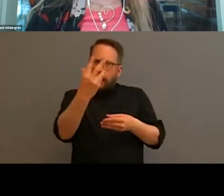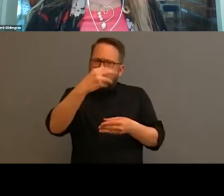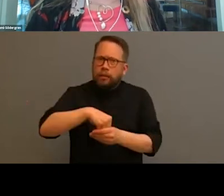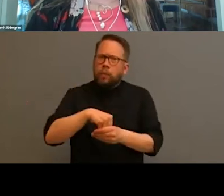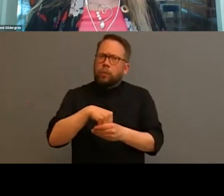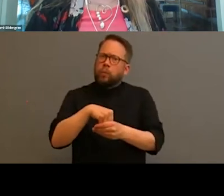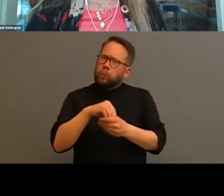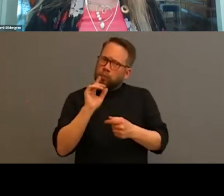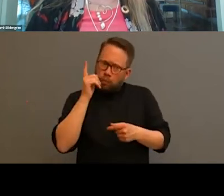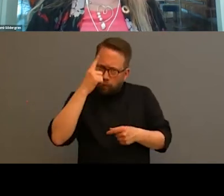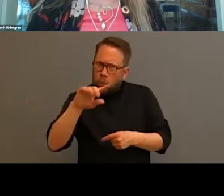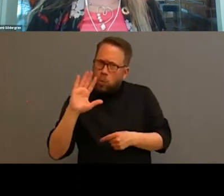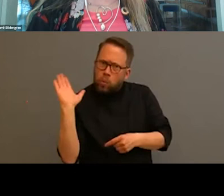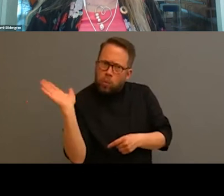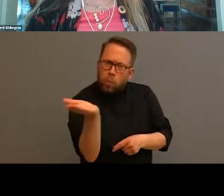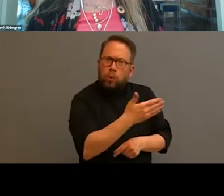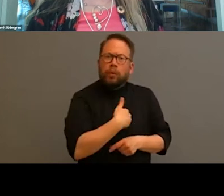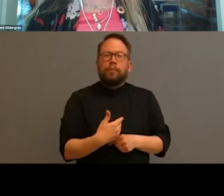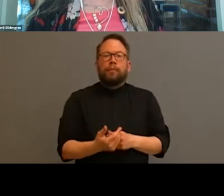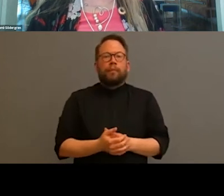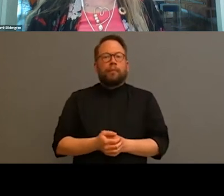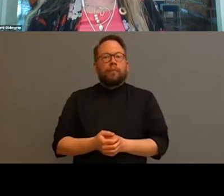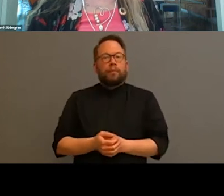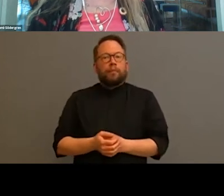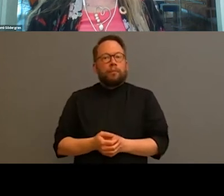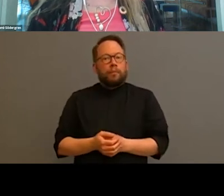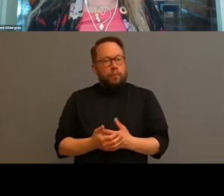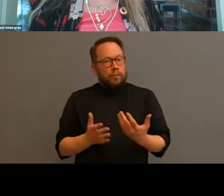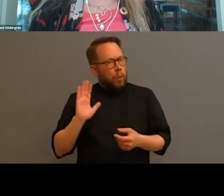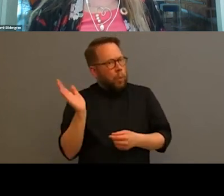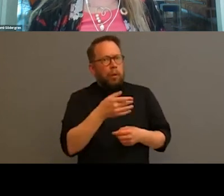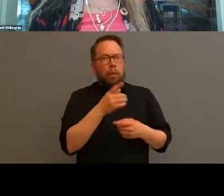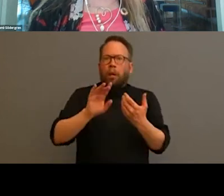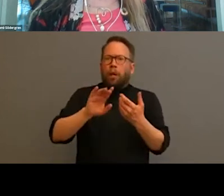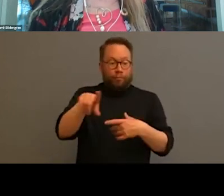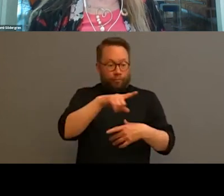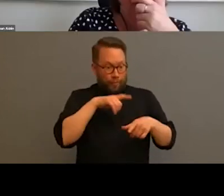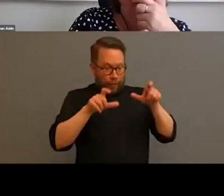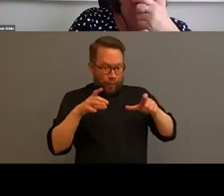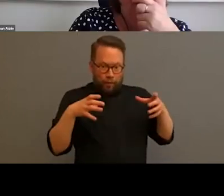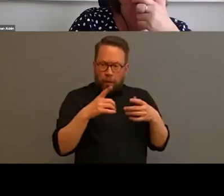Principle of leaving no one behind should always be in the focus.